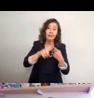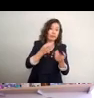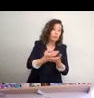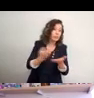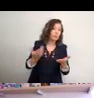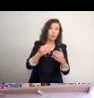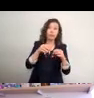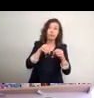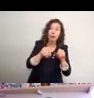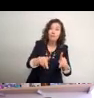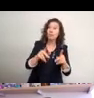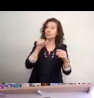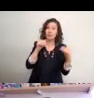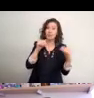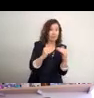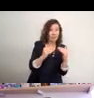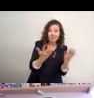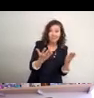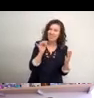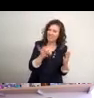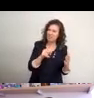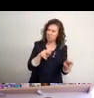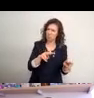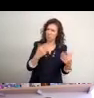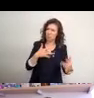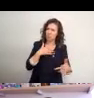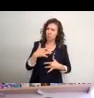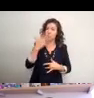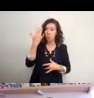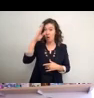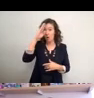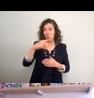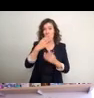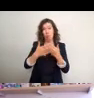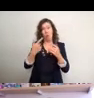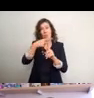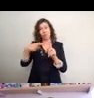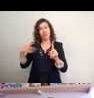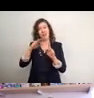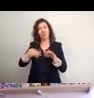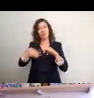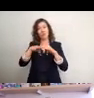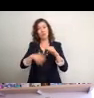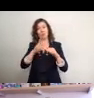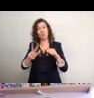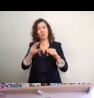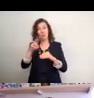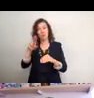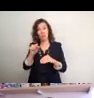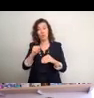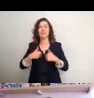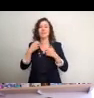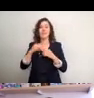Opportunities is a concern because we know that almost half of children under the age of 3 in the United States live in low-income